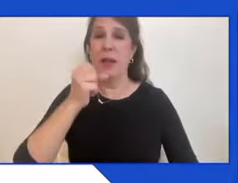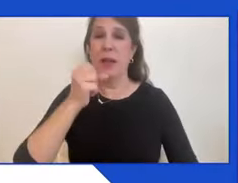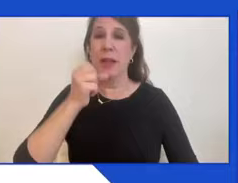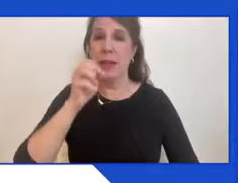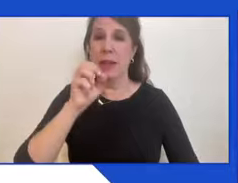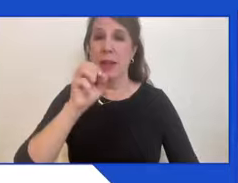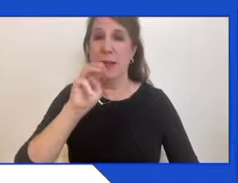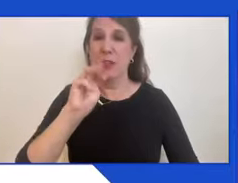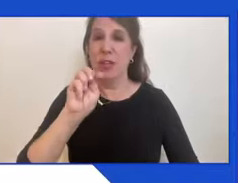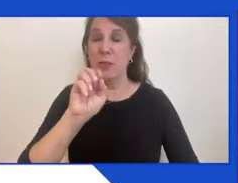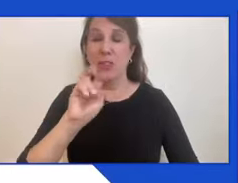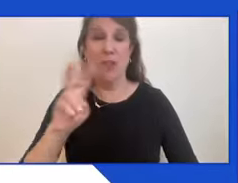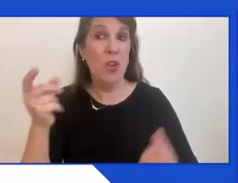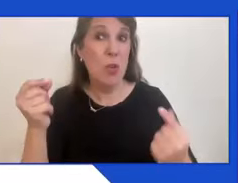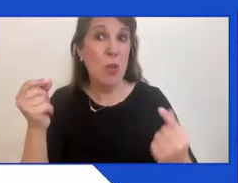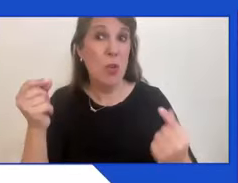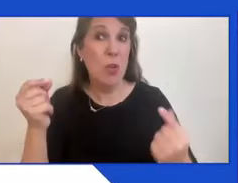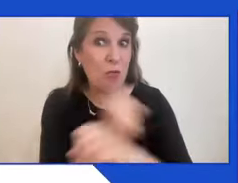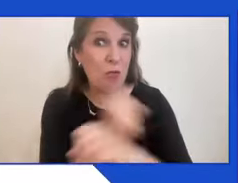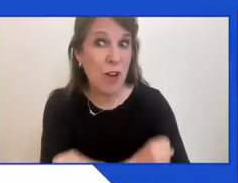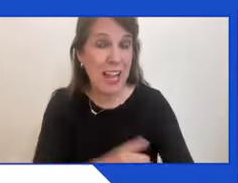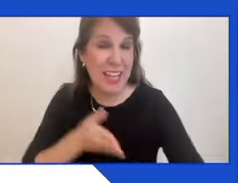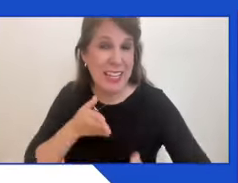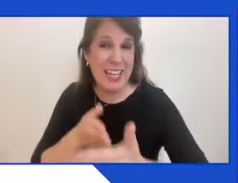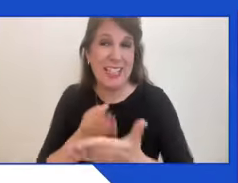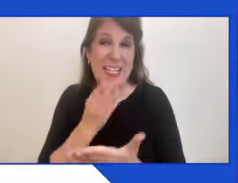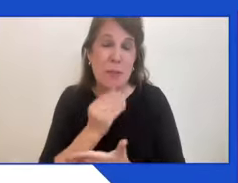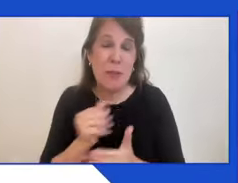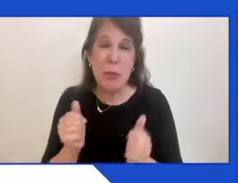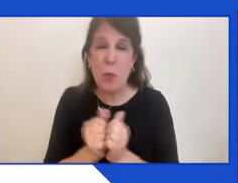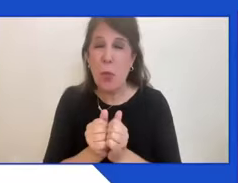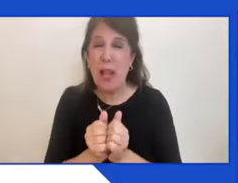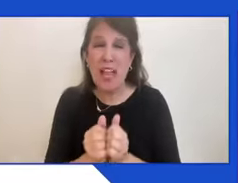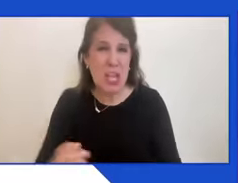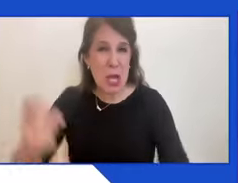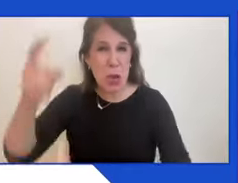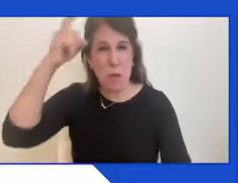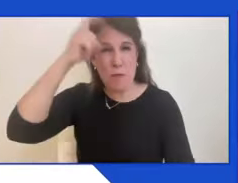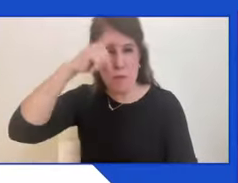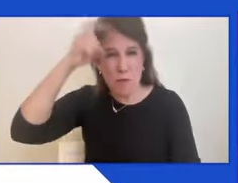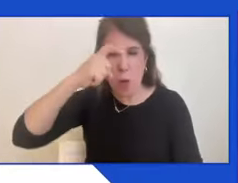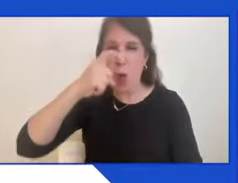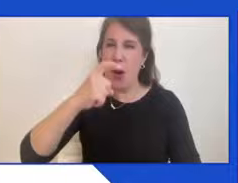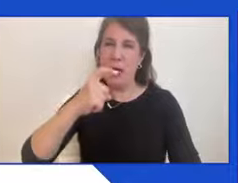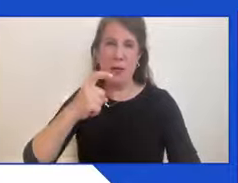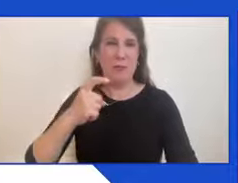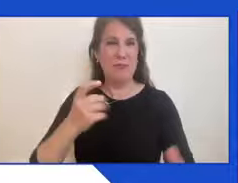with strong and informed Semitism, with vibrancy.